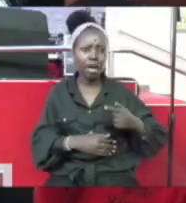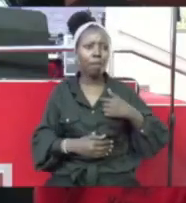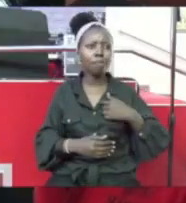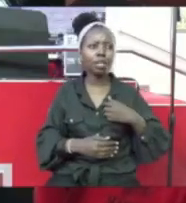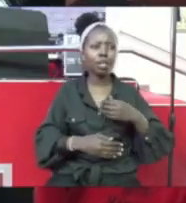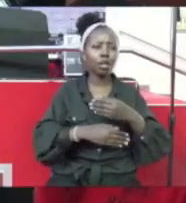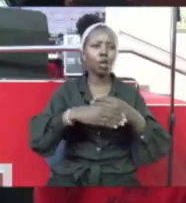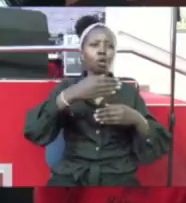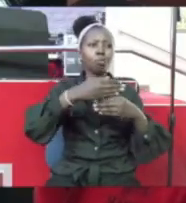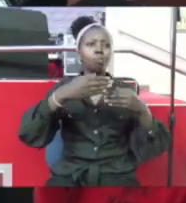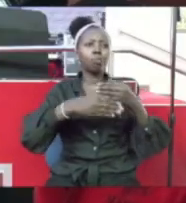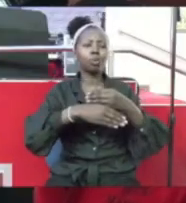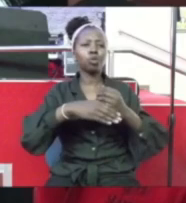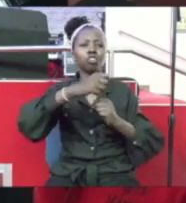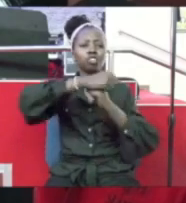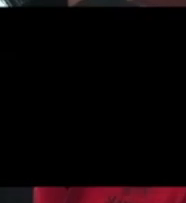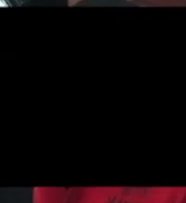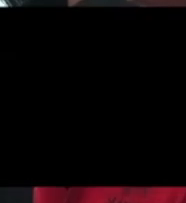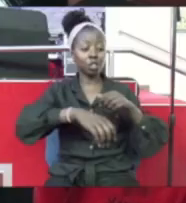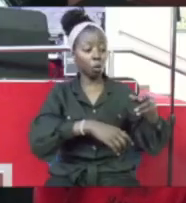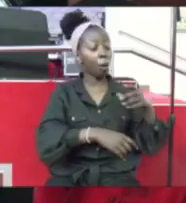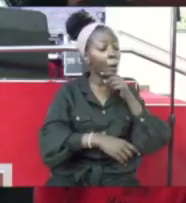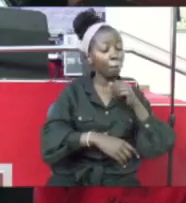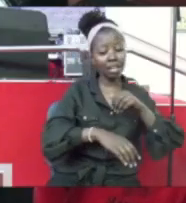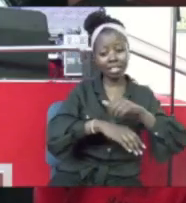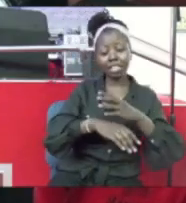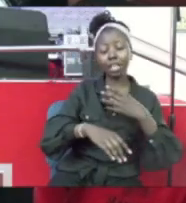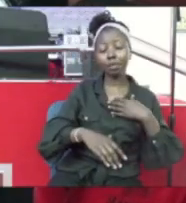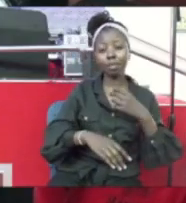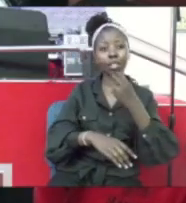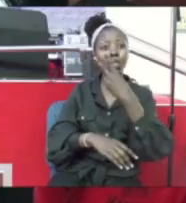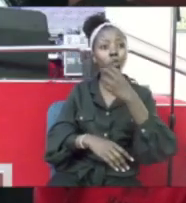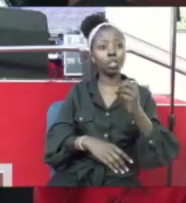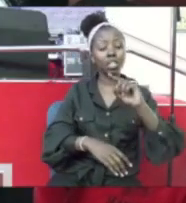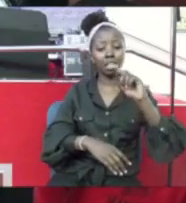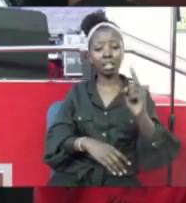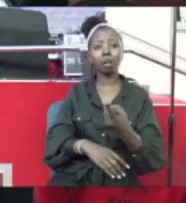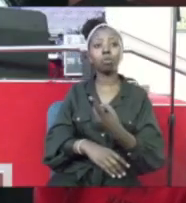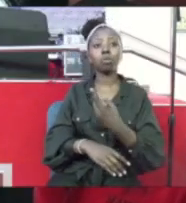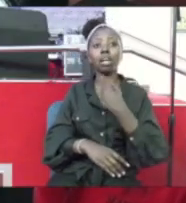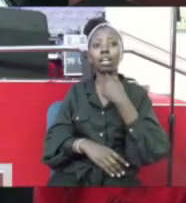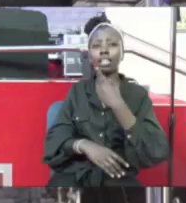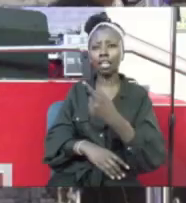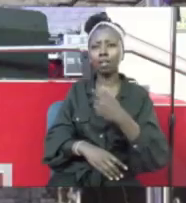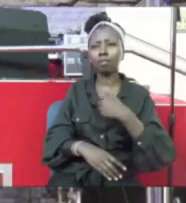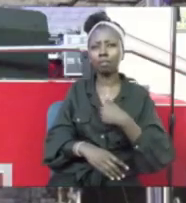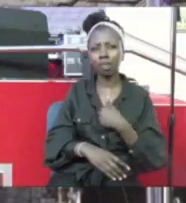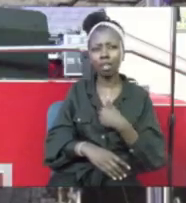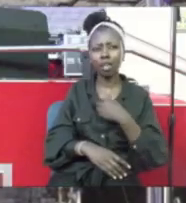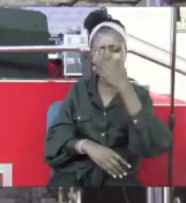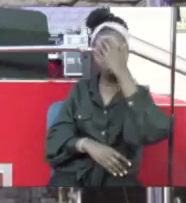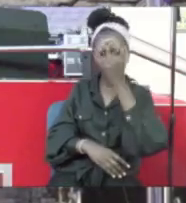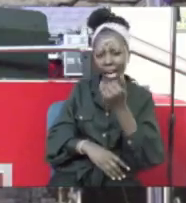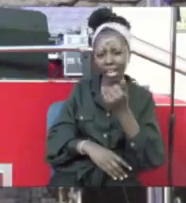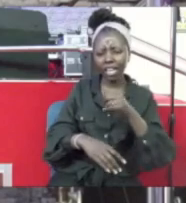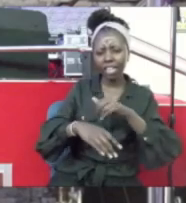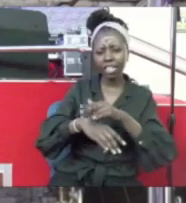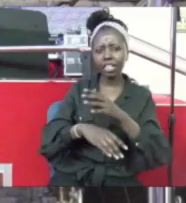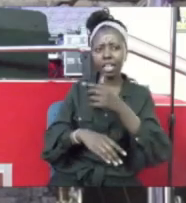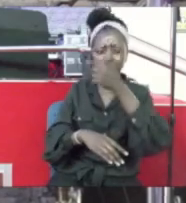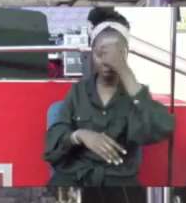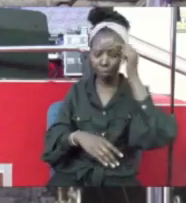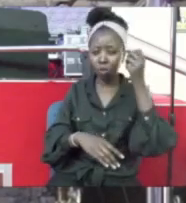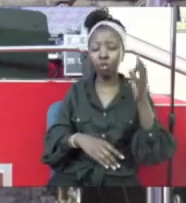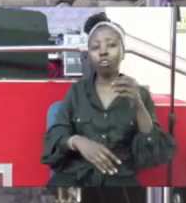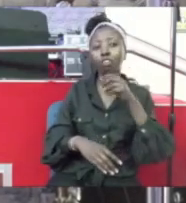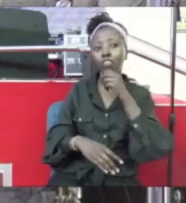he sent me 20,000. Akanitumia shilingi 20,000. And he told me that was because of my dad. Akaniambia ni kwa sababu ya